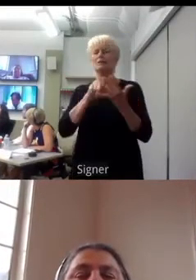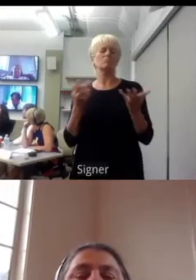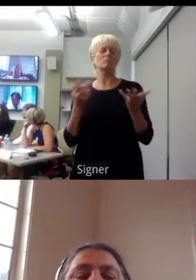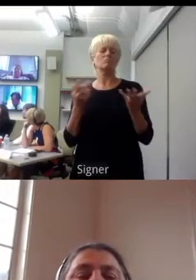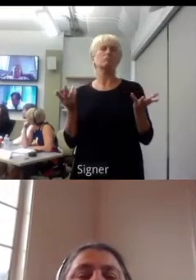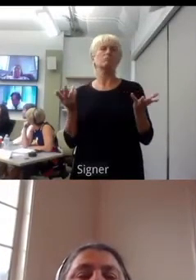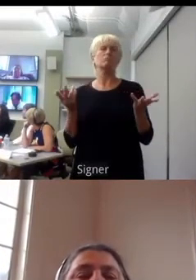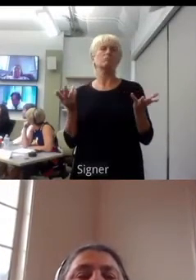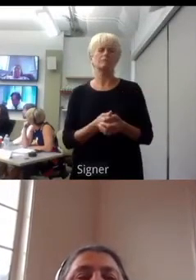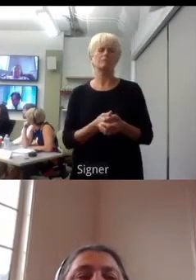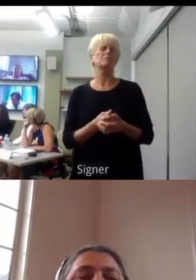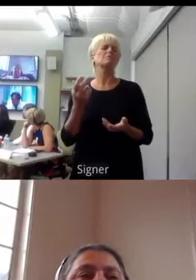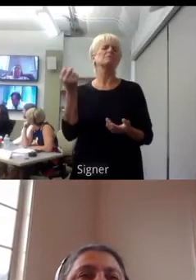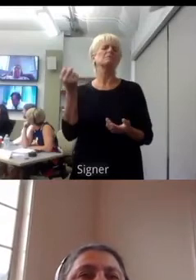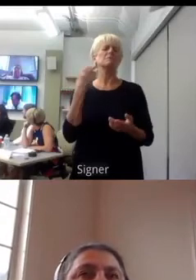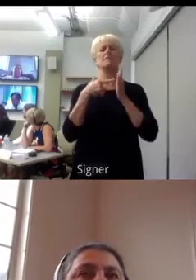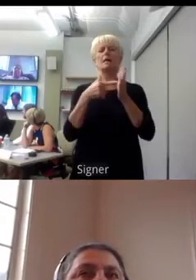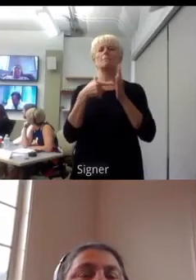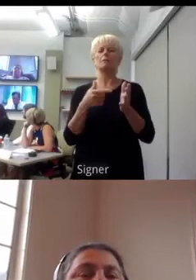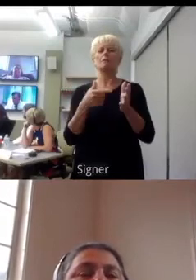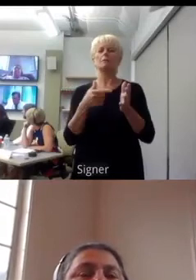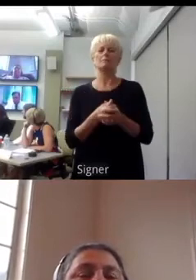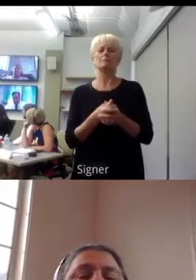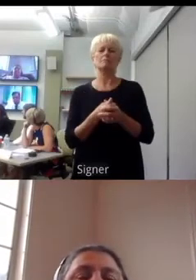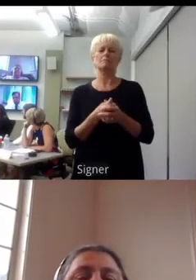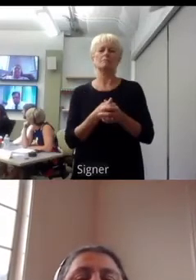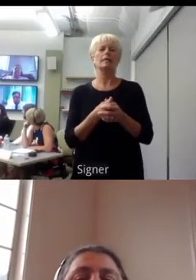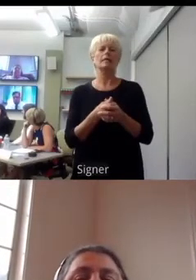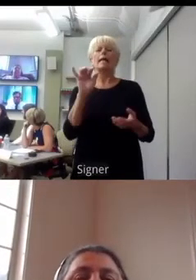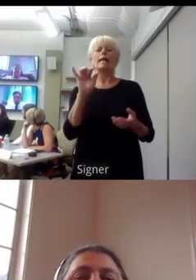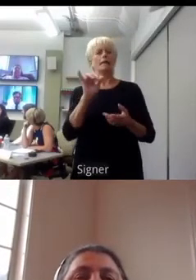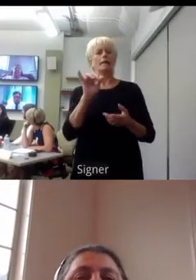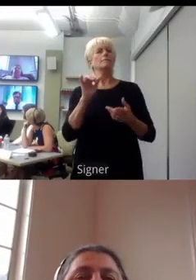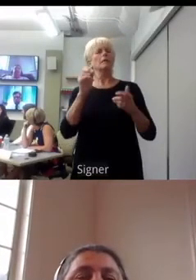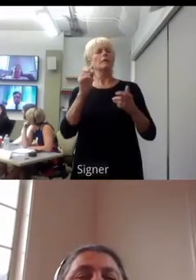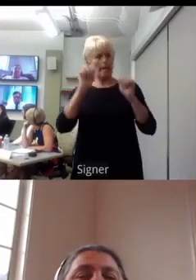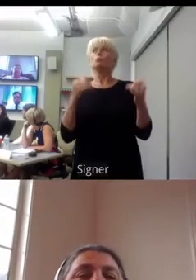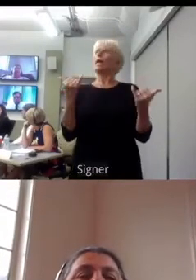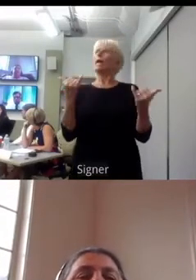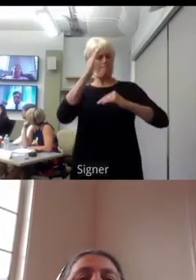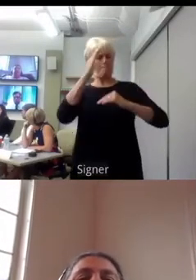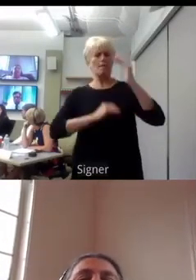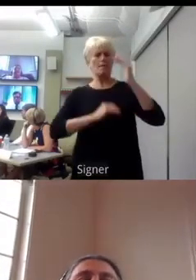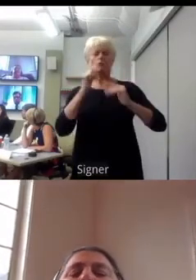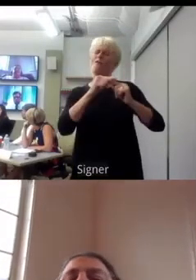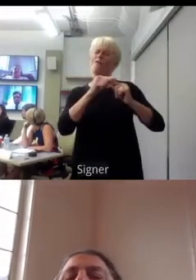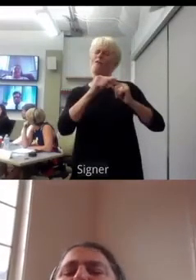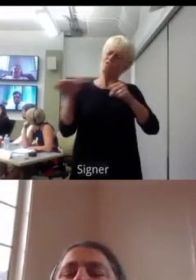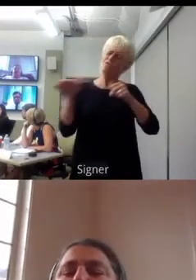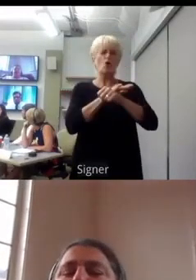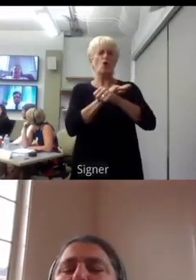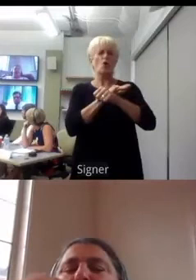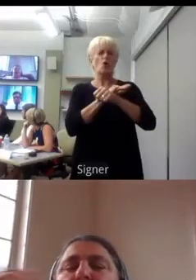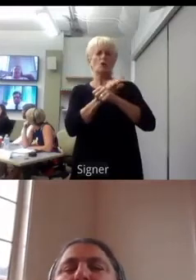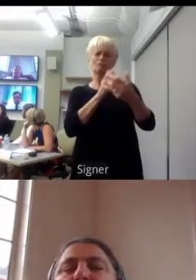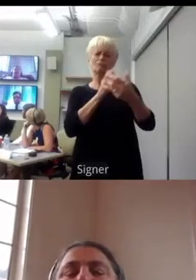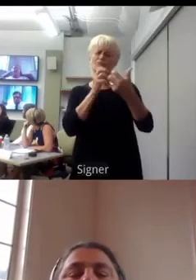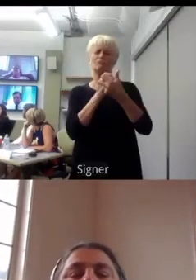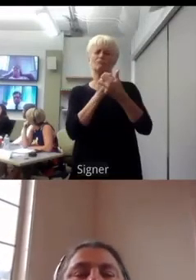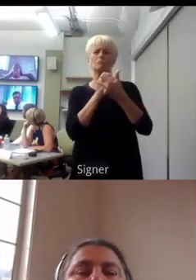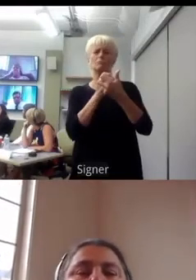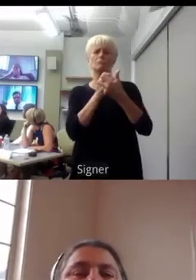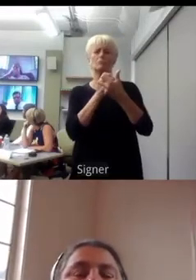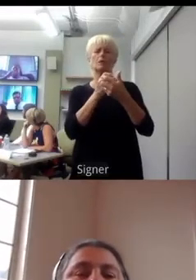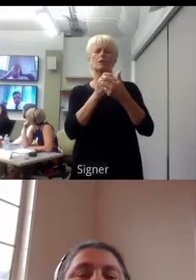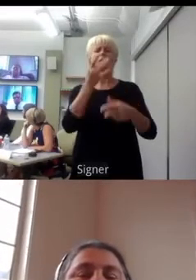where someone could build a building today that fully complies with those, and yet there's an accessibility problem? Can you describe the kind